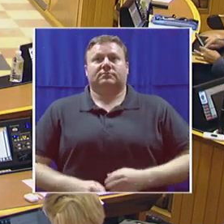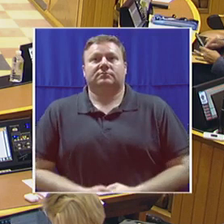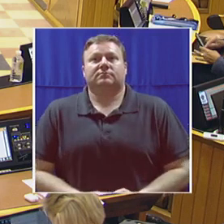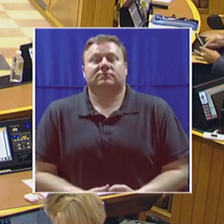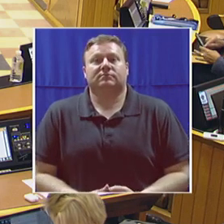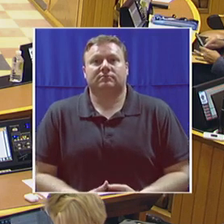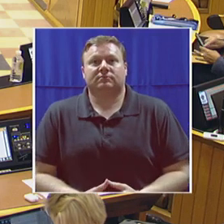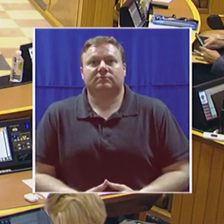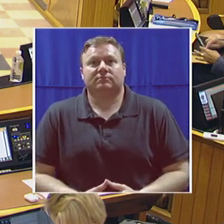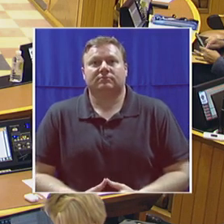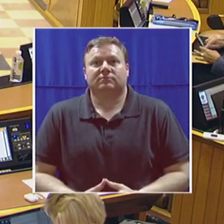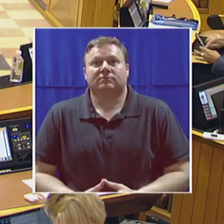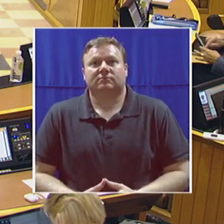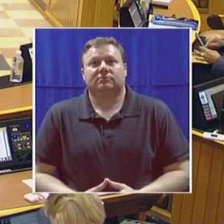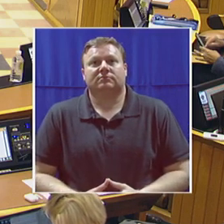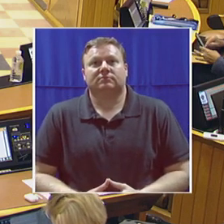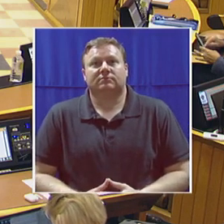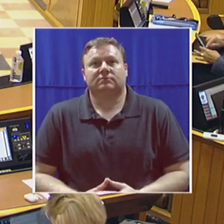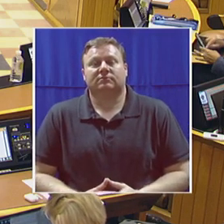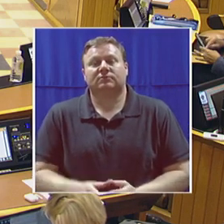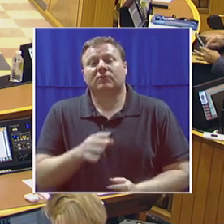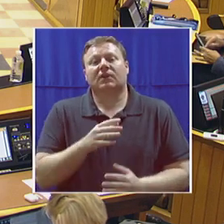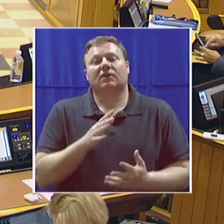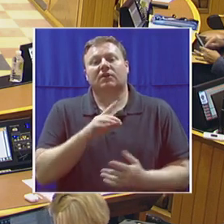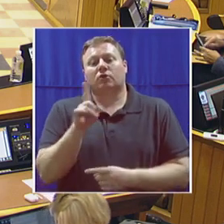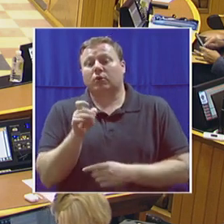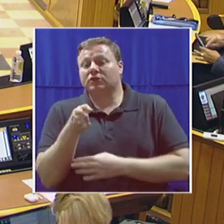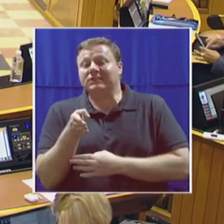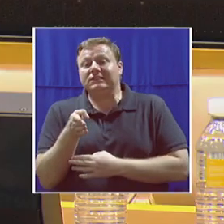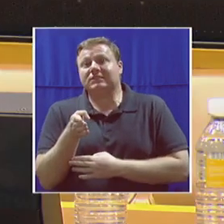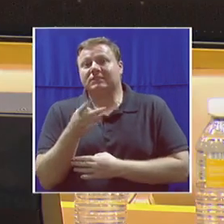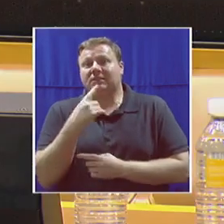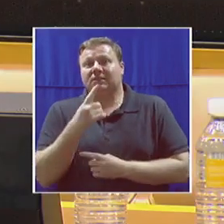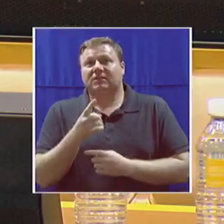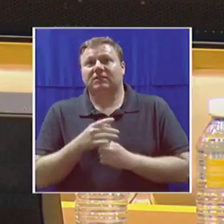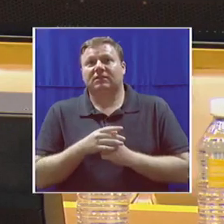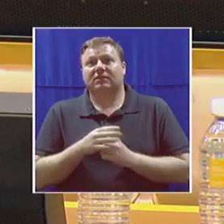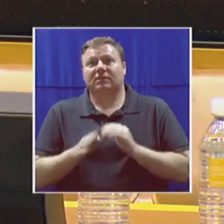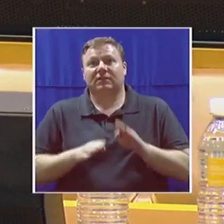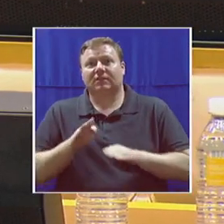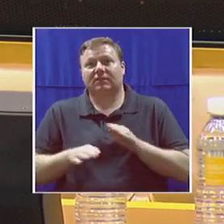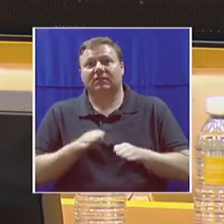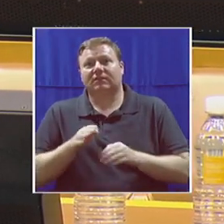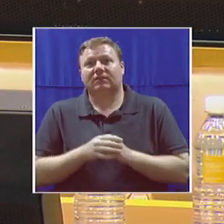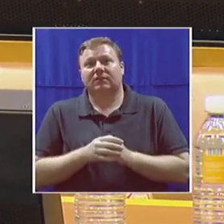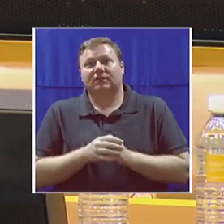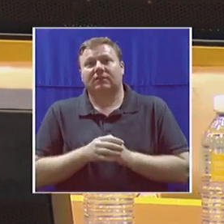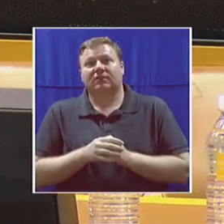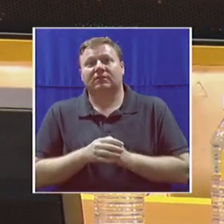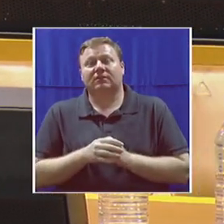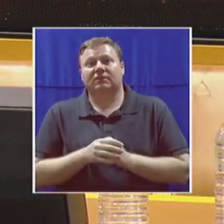Finance uh the question assess what steps is the national treasury